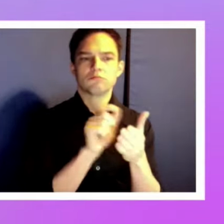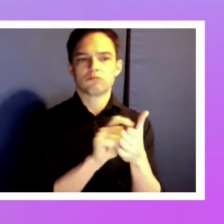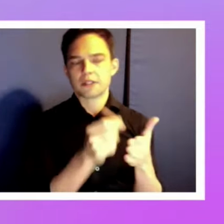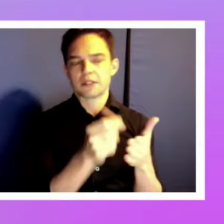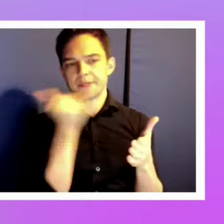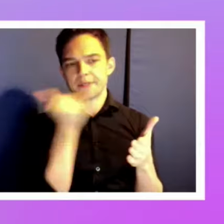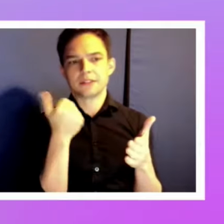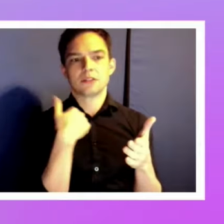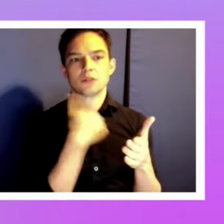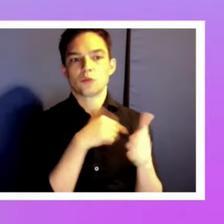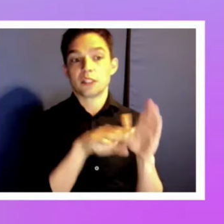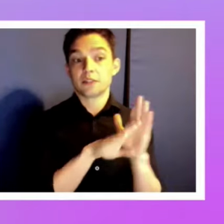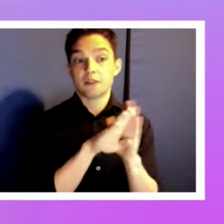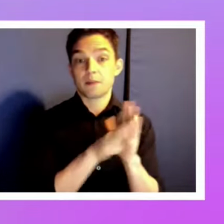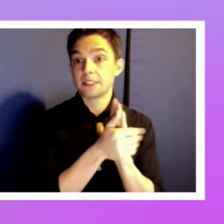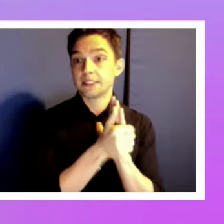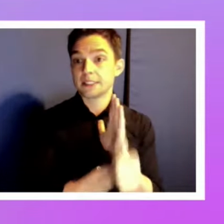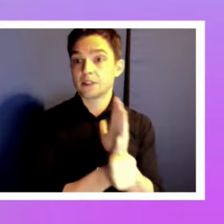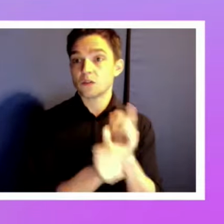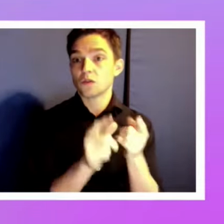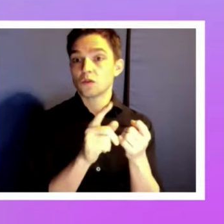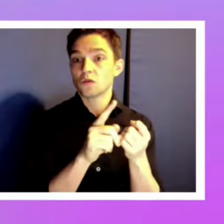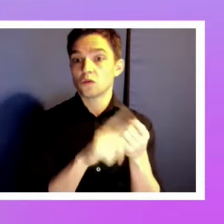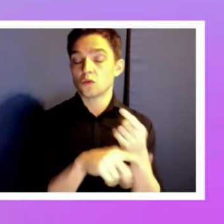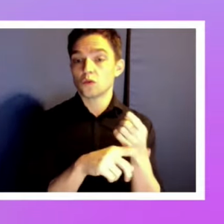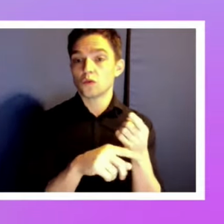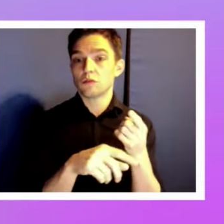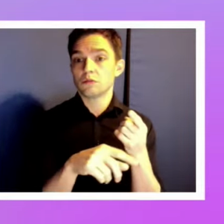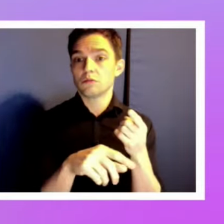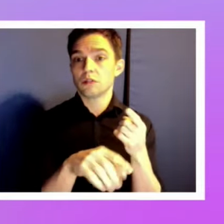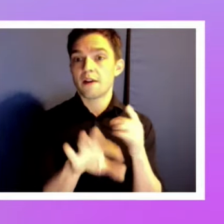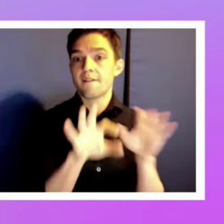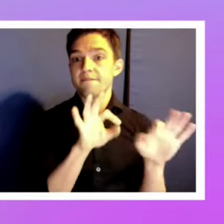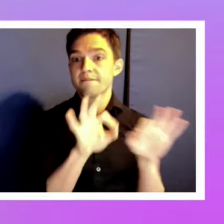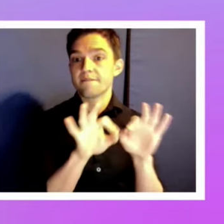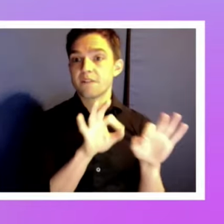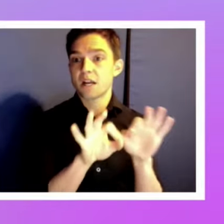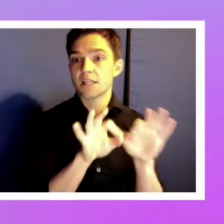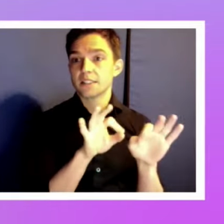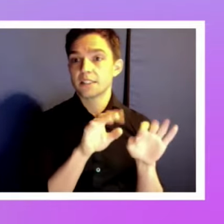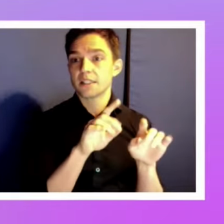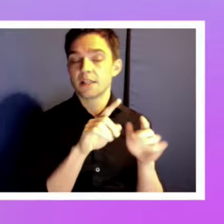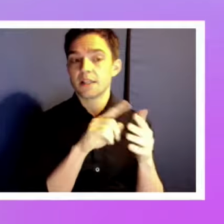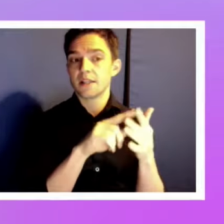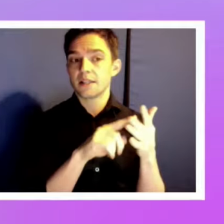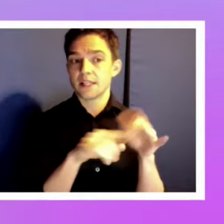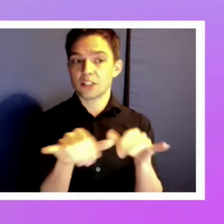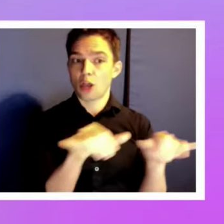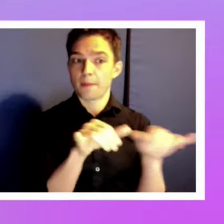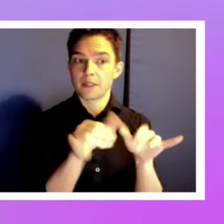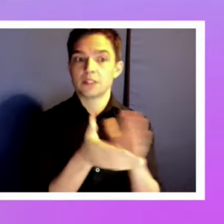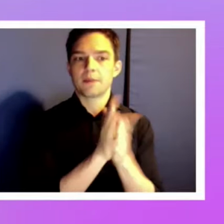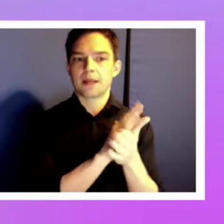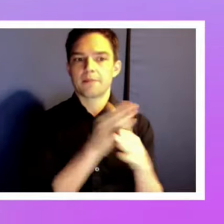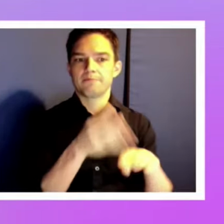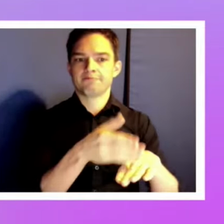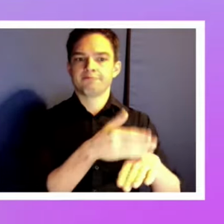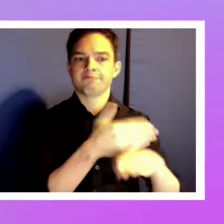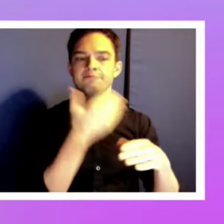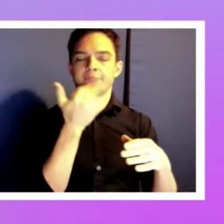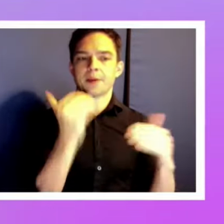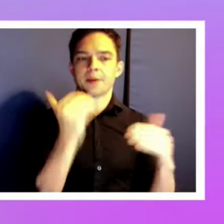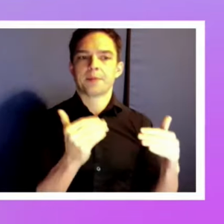We develop the skills to make, to find these common pitfalls and to avoid them, so we get better at this. I think